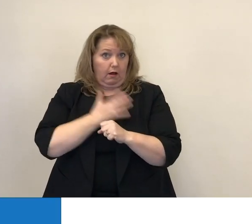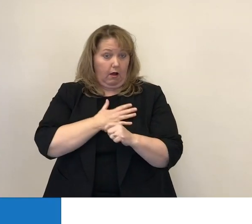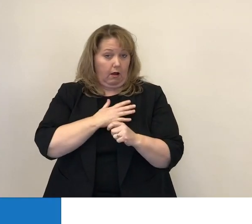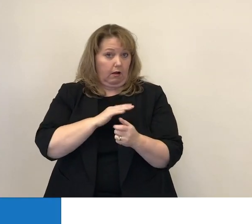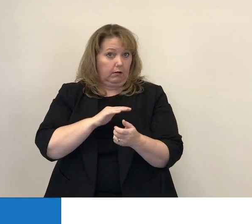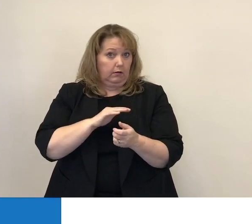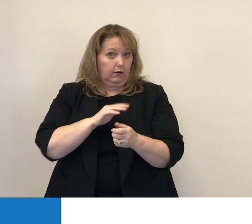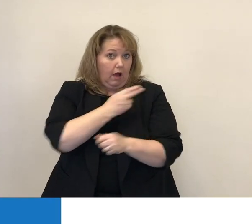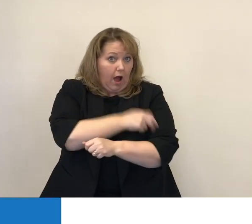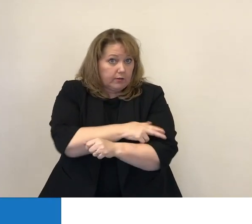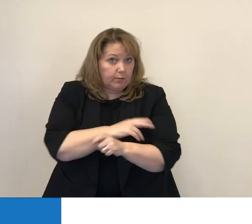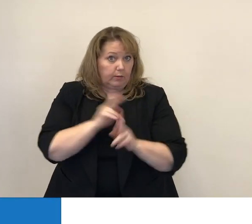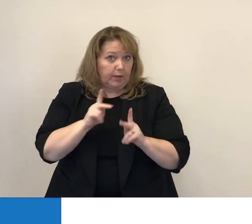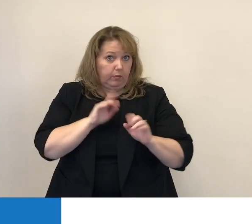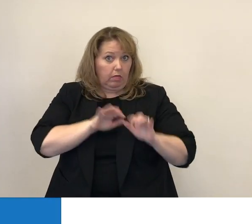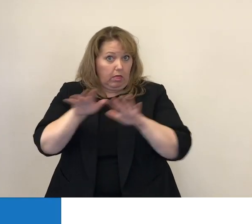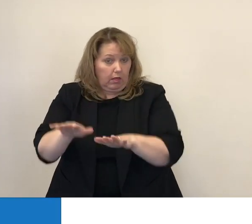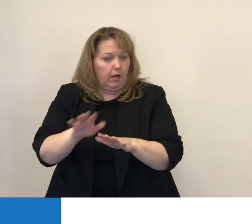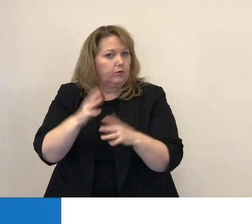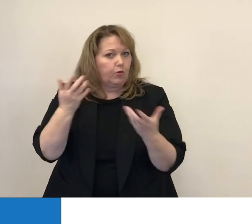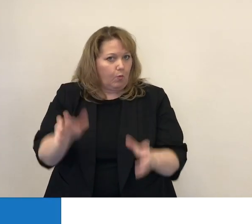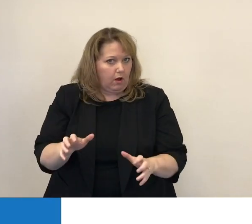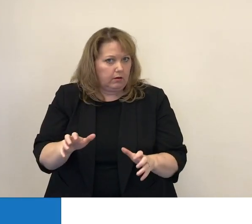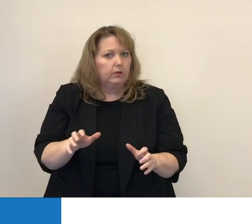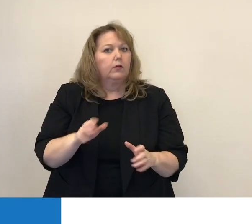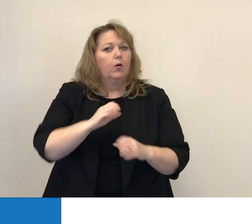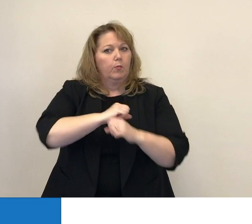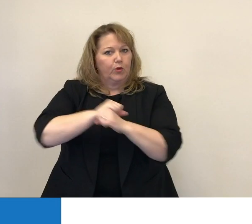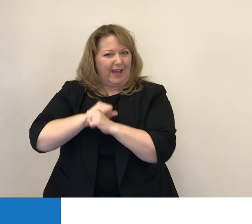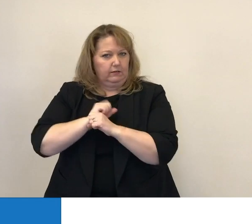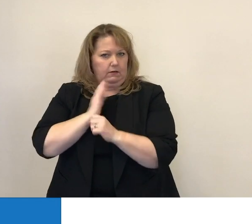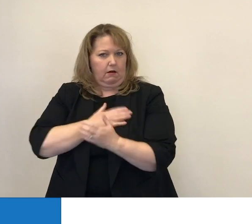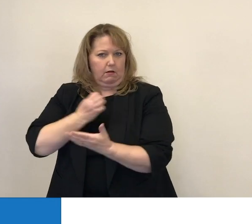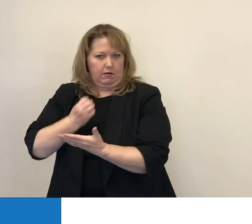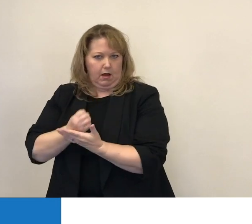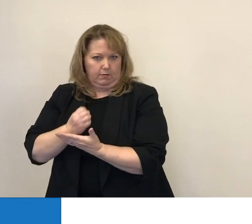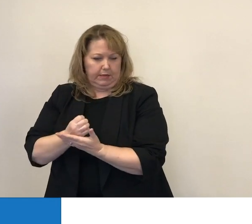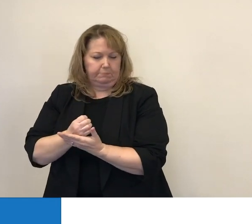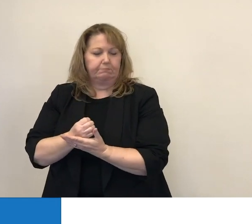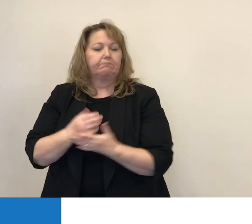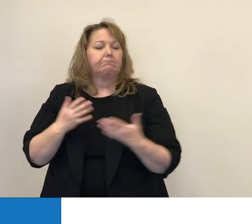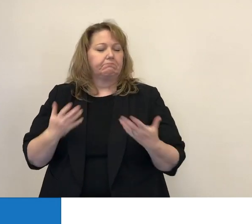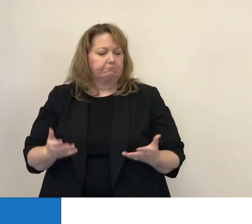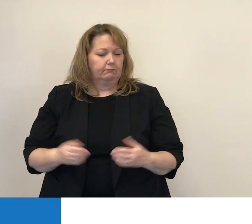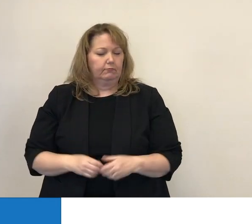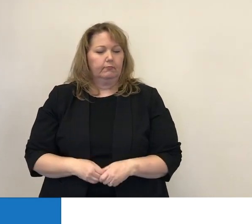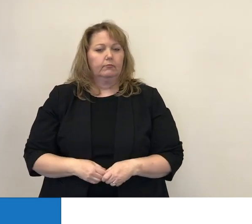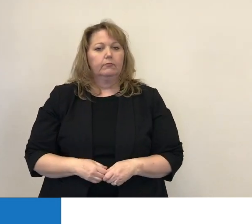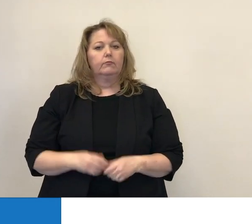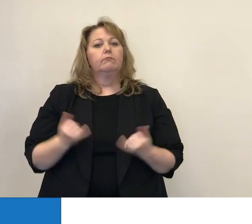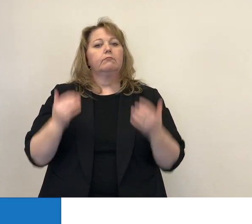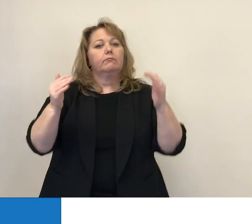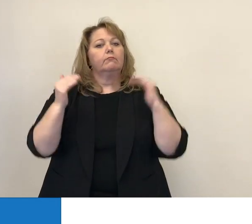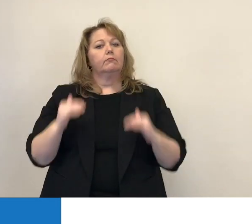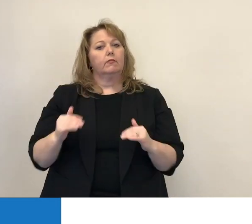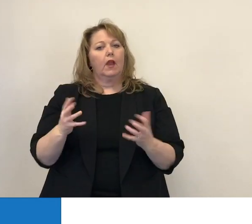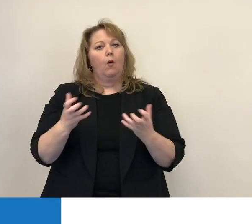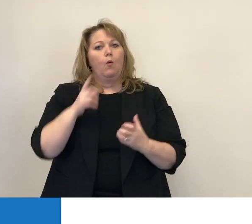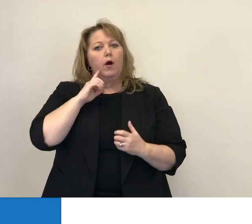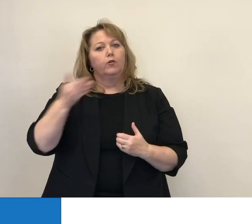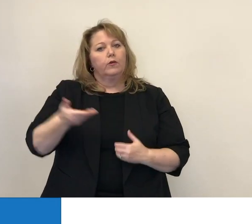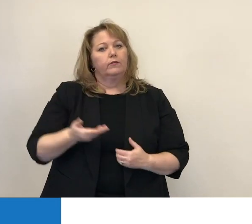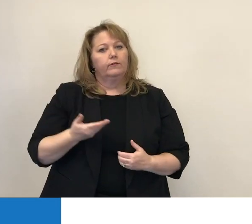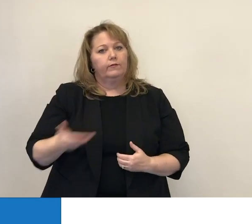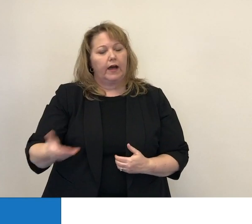Now, I'm going to have Dr. Mark Pandori from Nevada State Public Health Laboratory give an update on our testing situation.